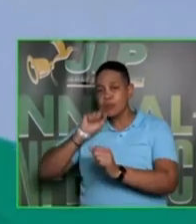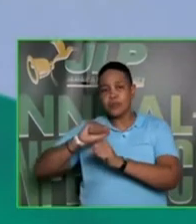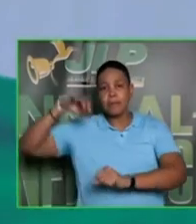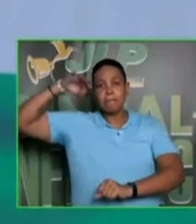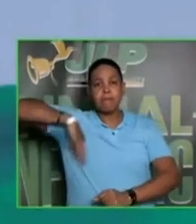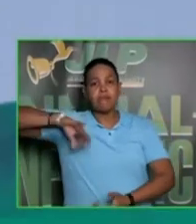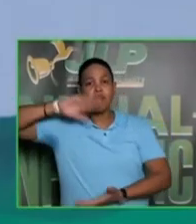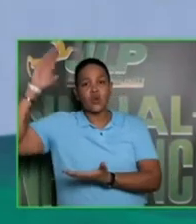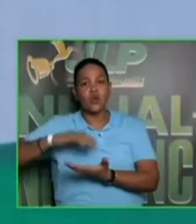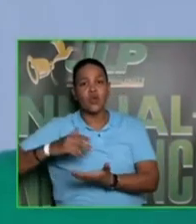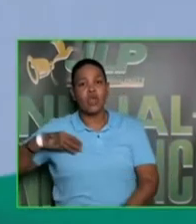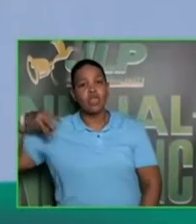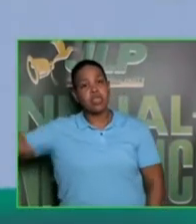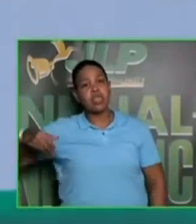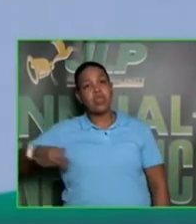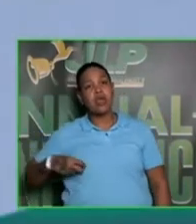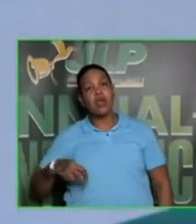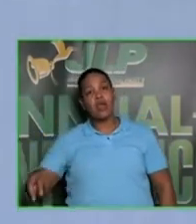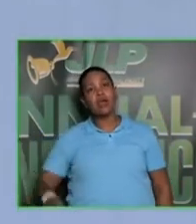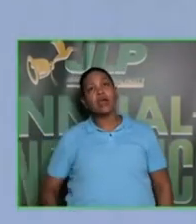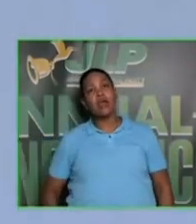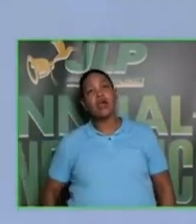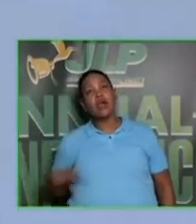reduced transportation costs.